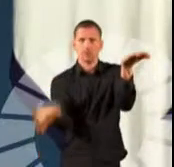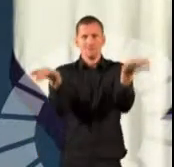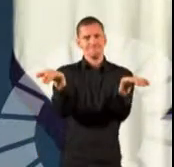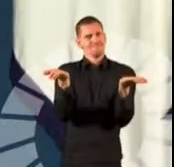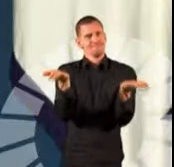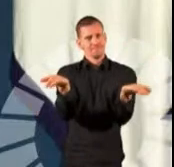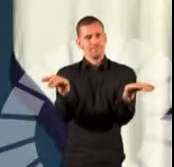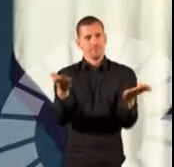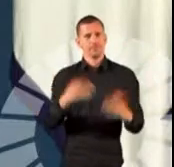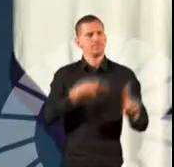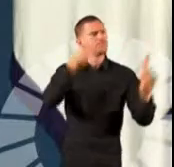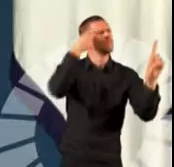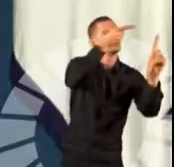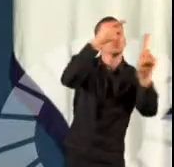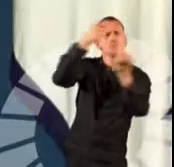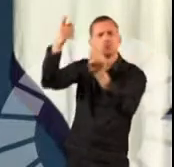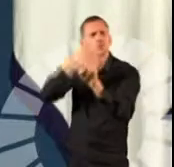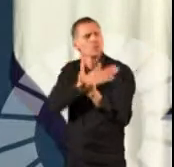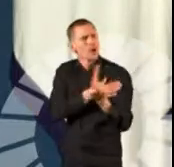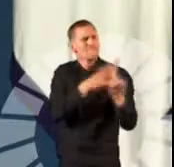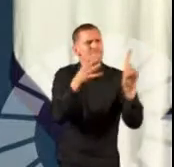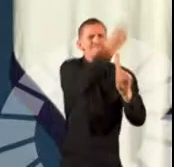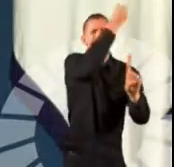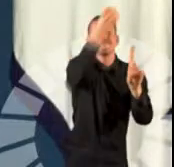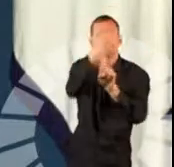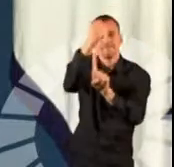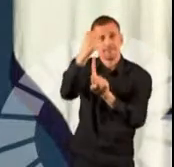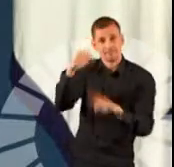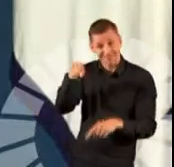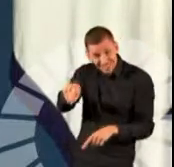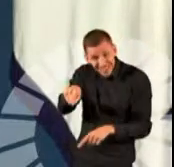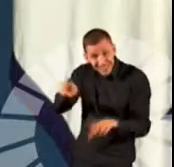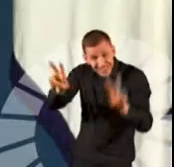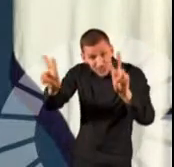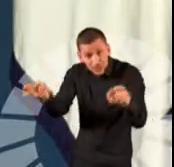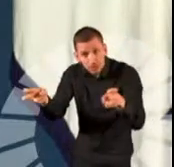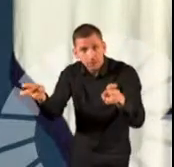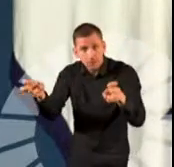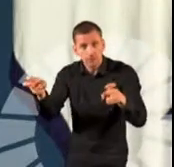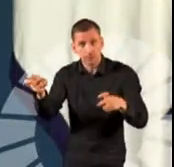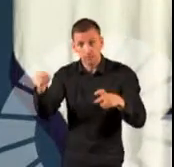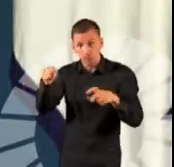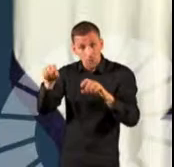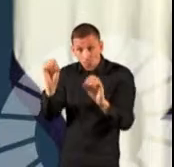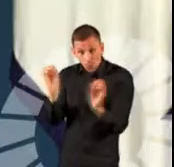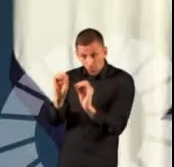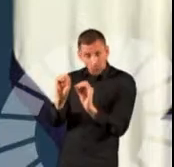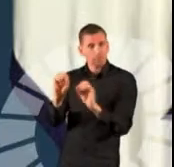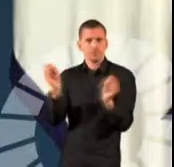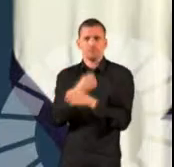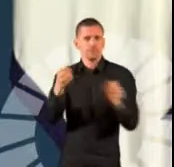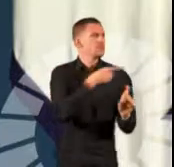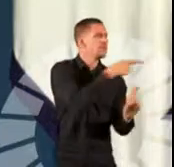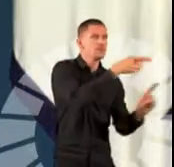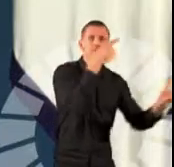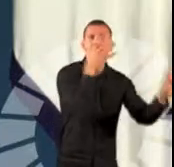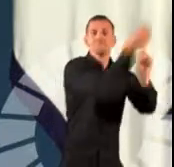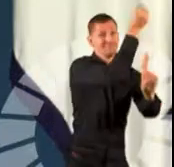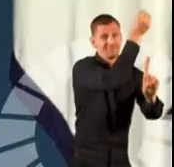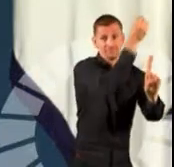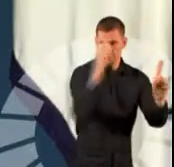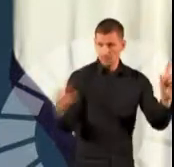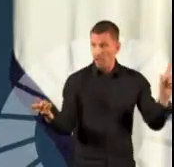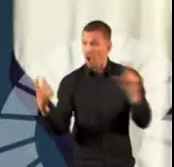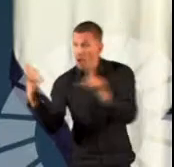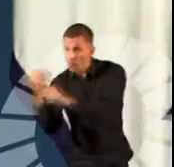true in light of the current threats to democracy. Around the world, democracy